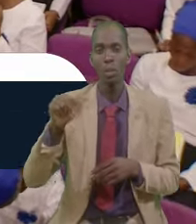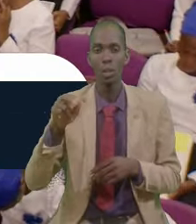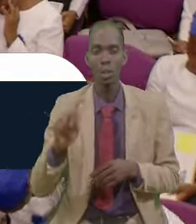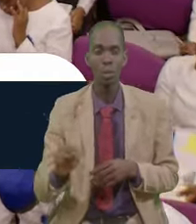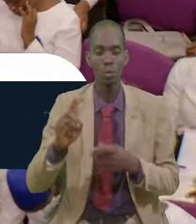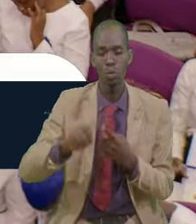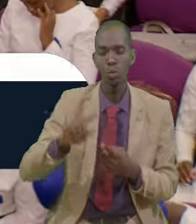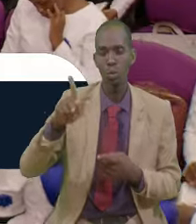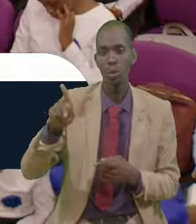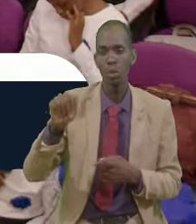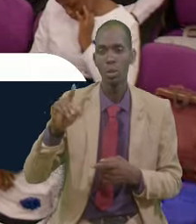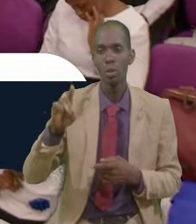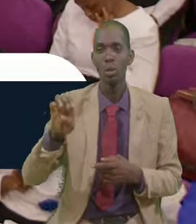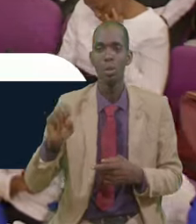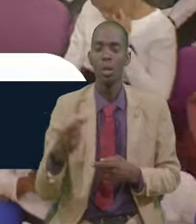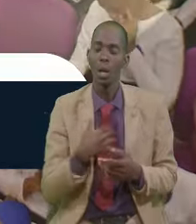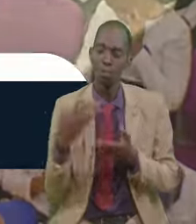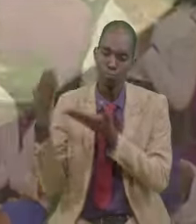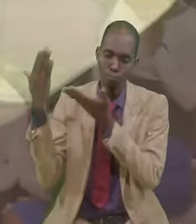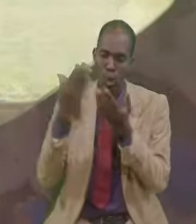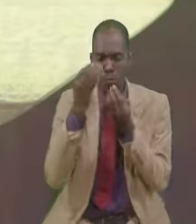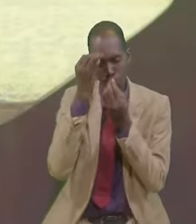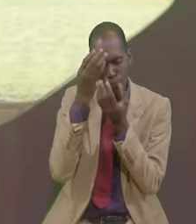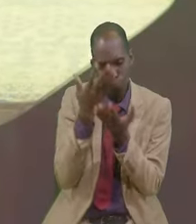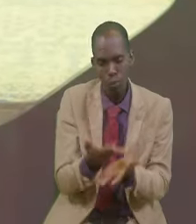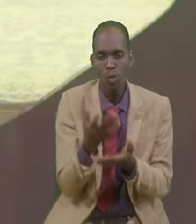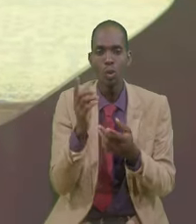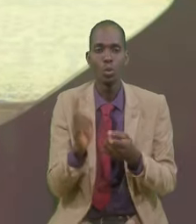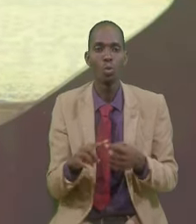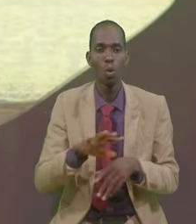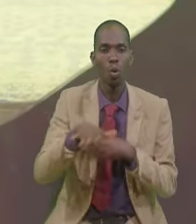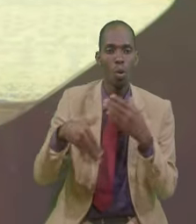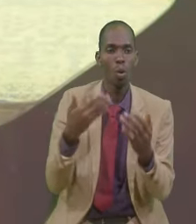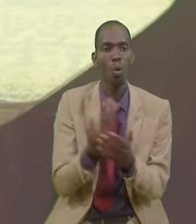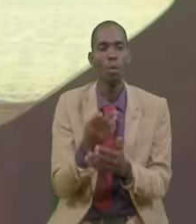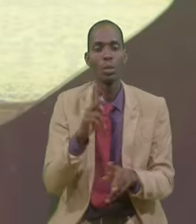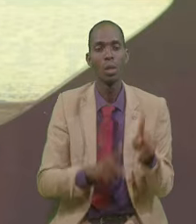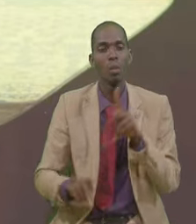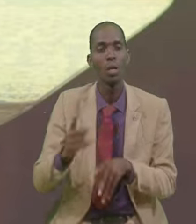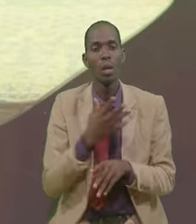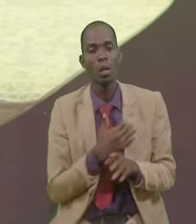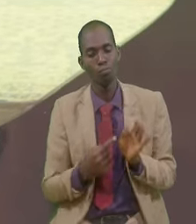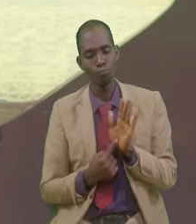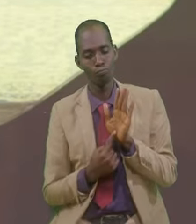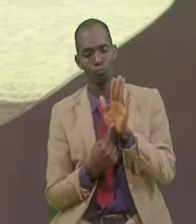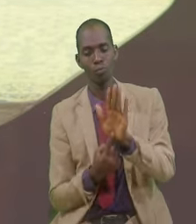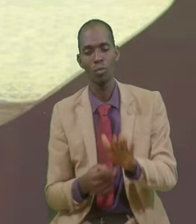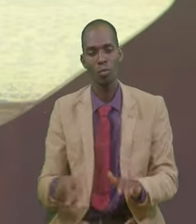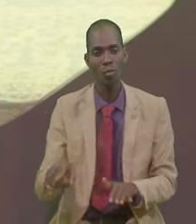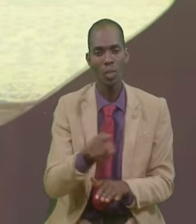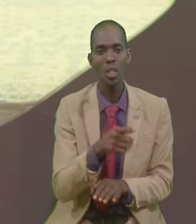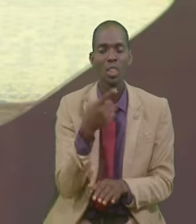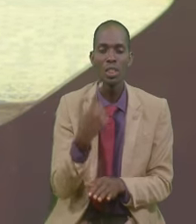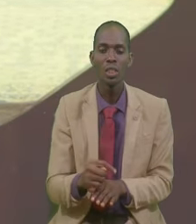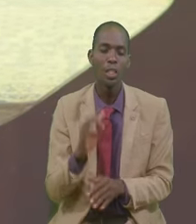back word unto them, unto all the congregation, and showed them the